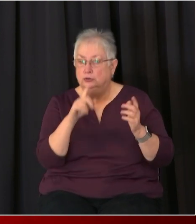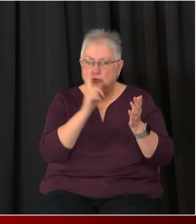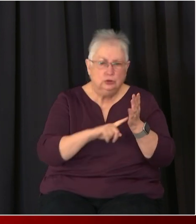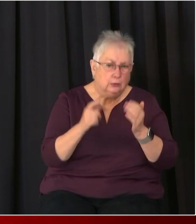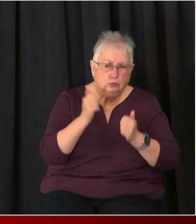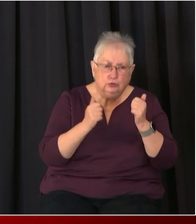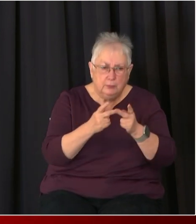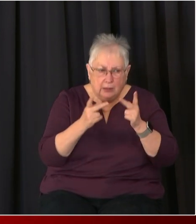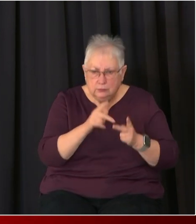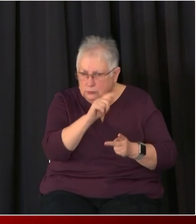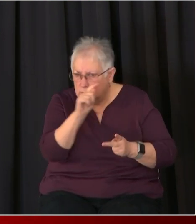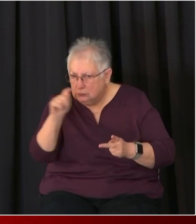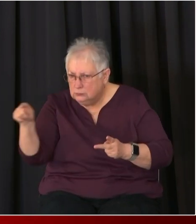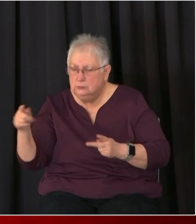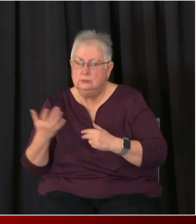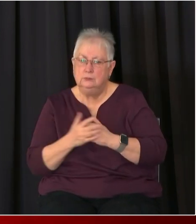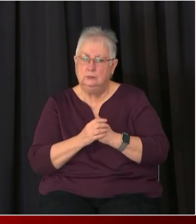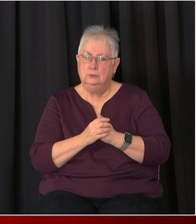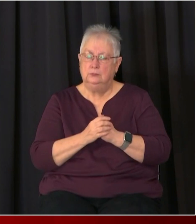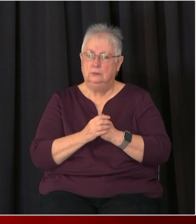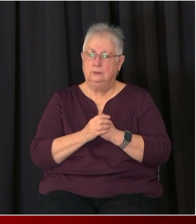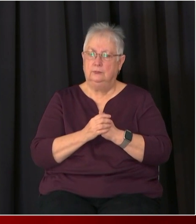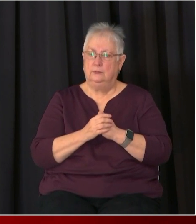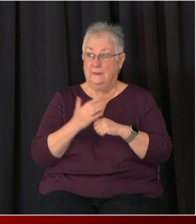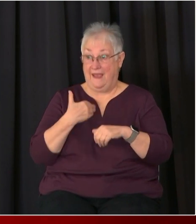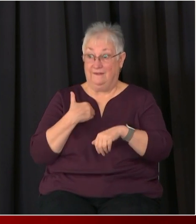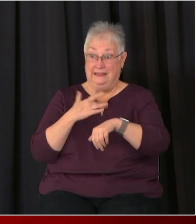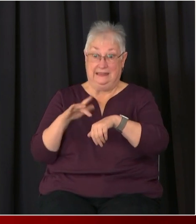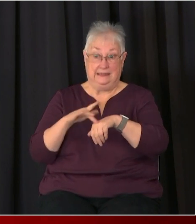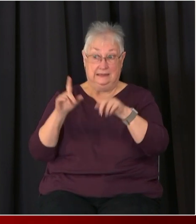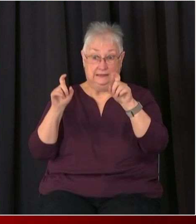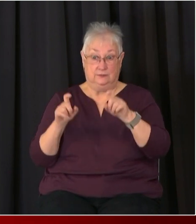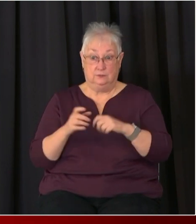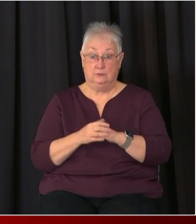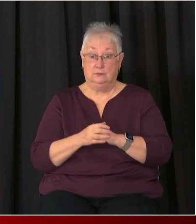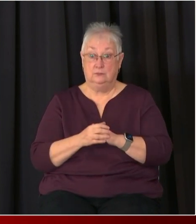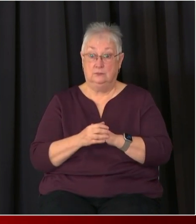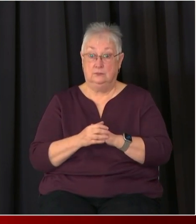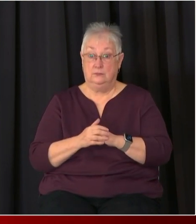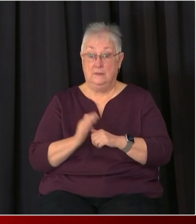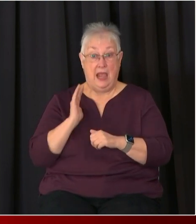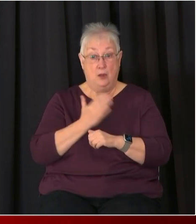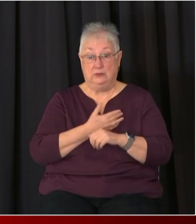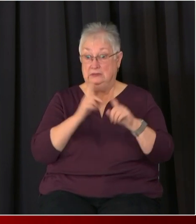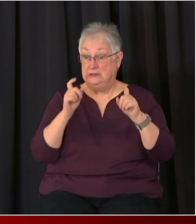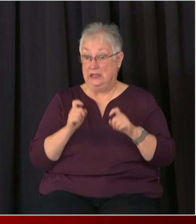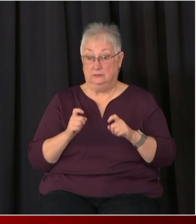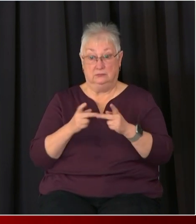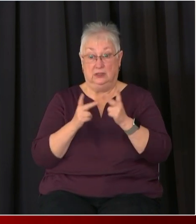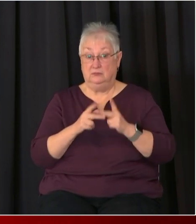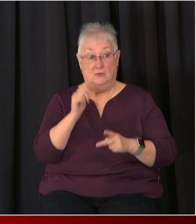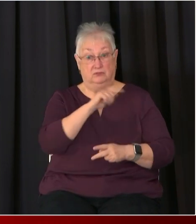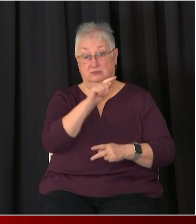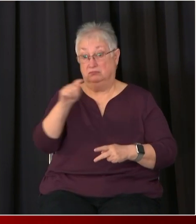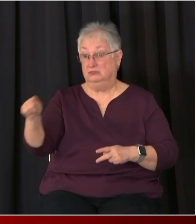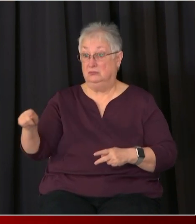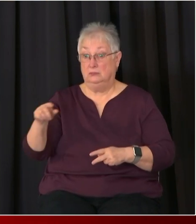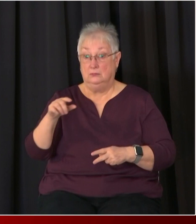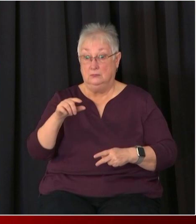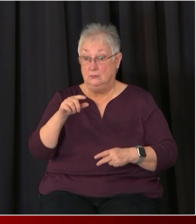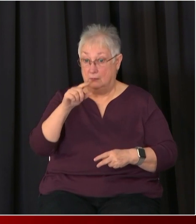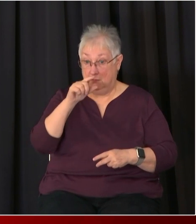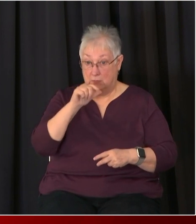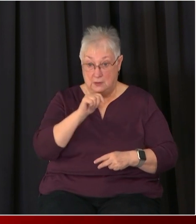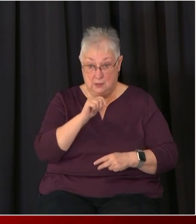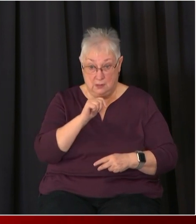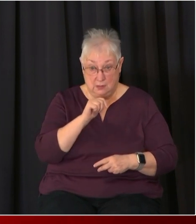sites will not be available, our testing sites will not be available on Thanksgiving Day. And